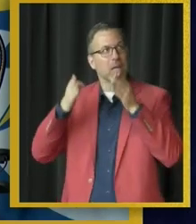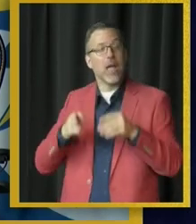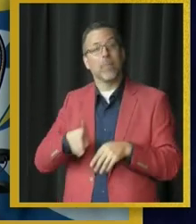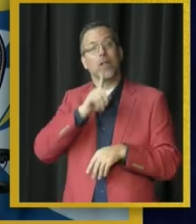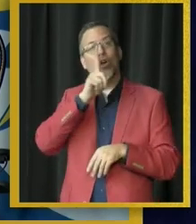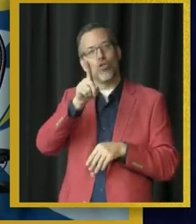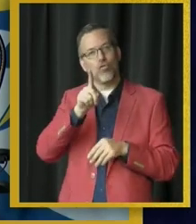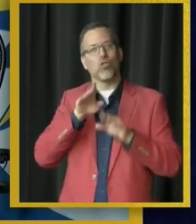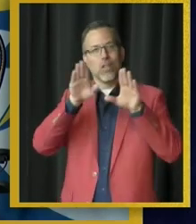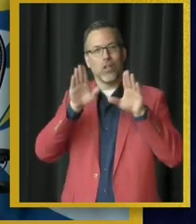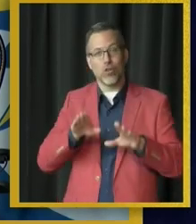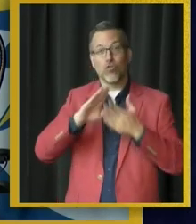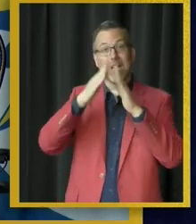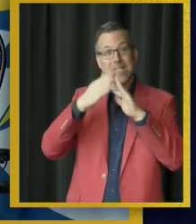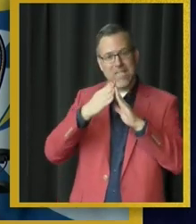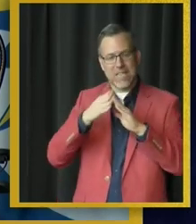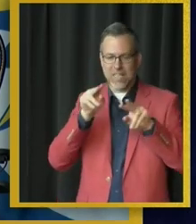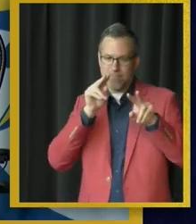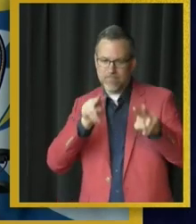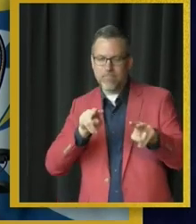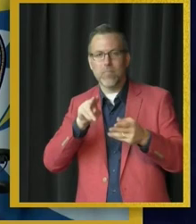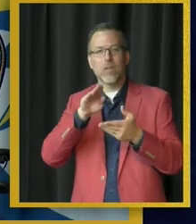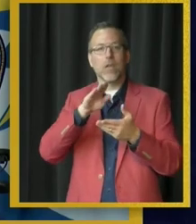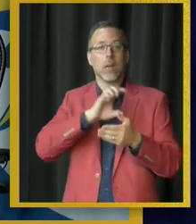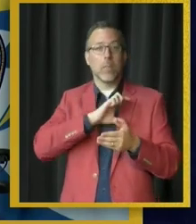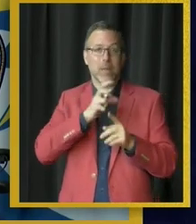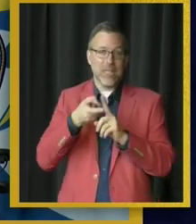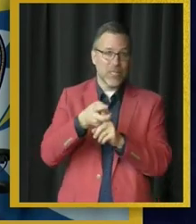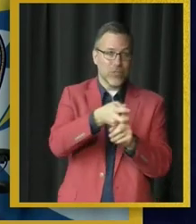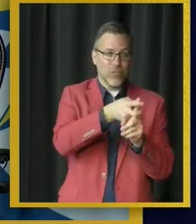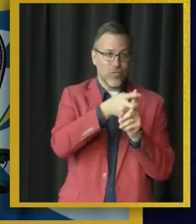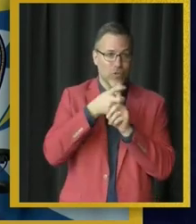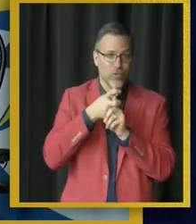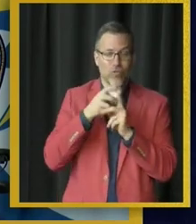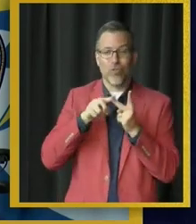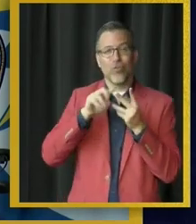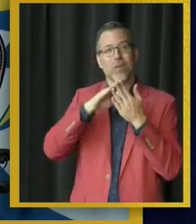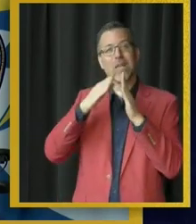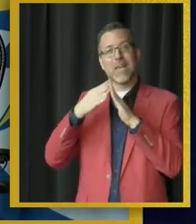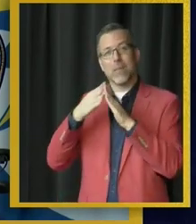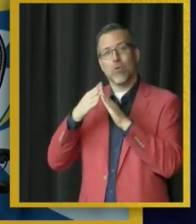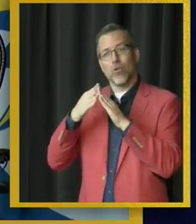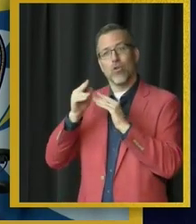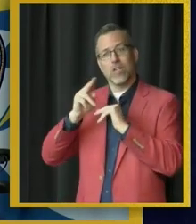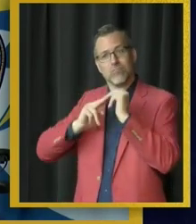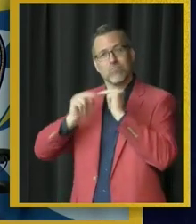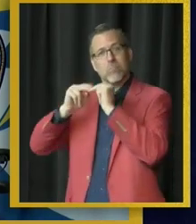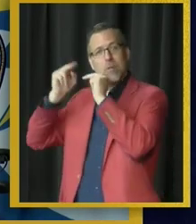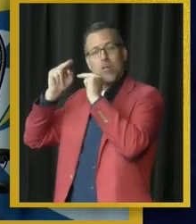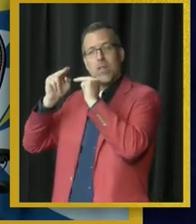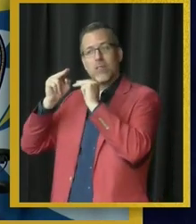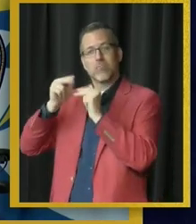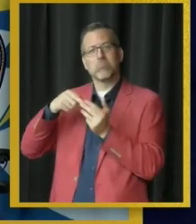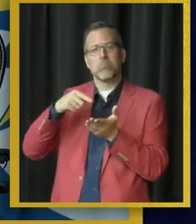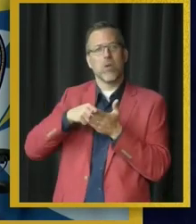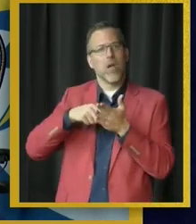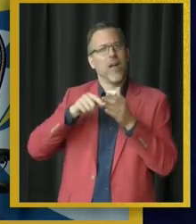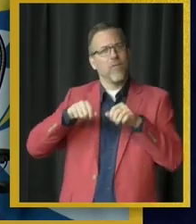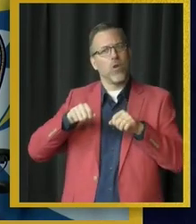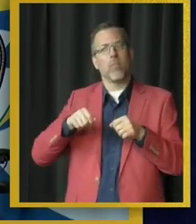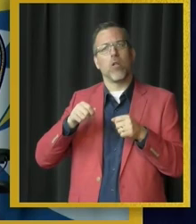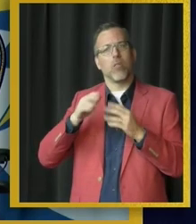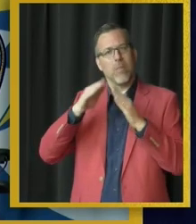city tracks police recruit classes, school funding per student, neighborhood infrastructure, affordable housing units